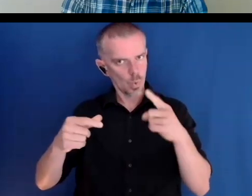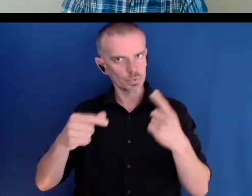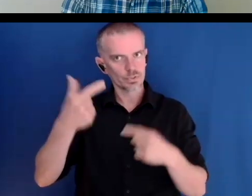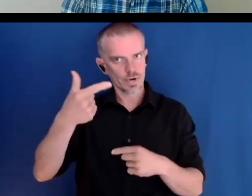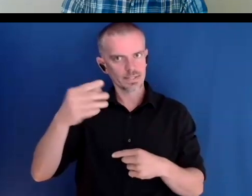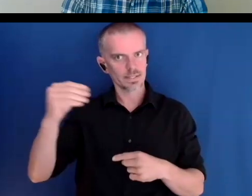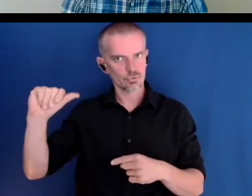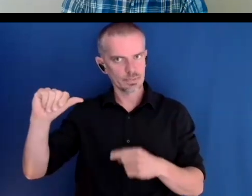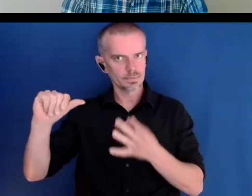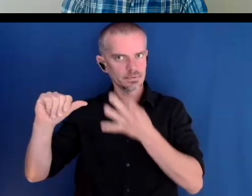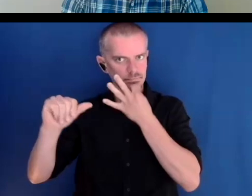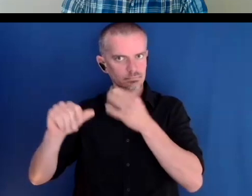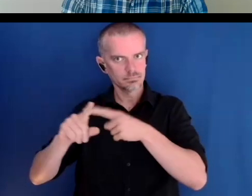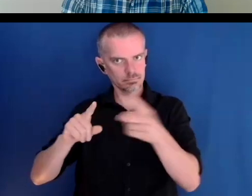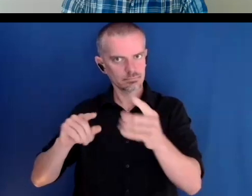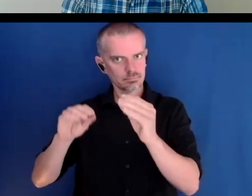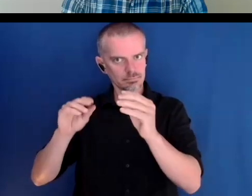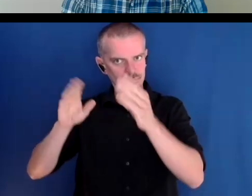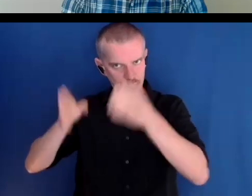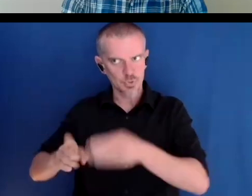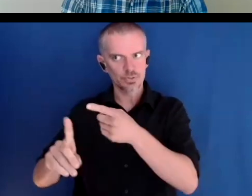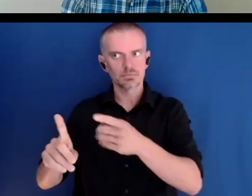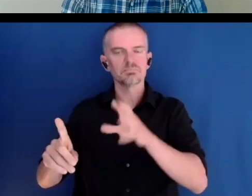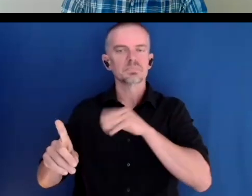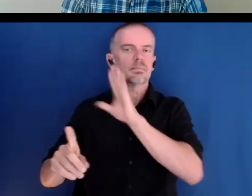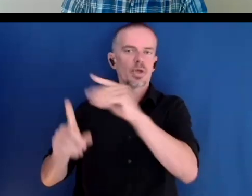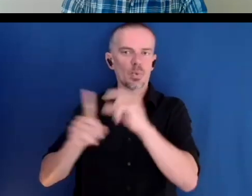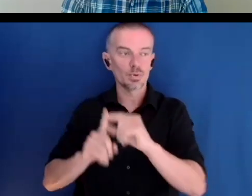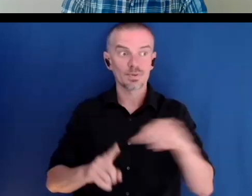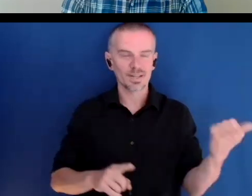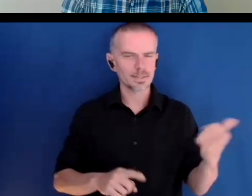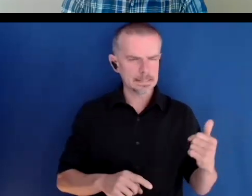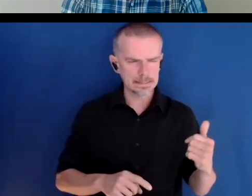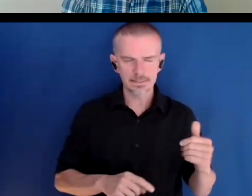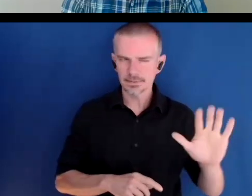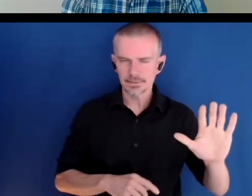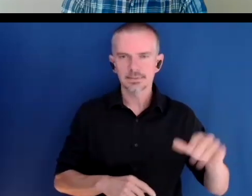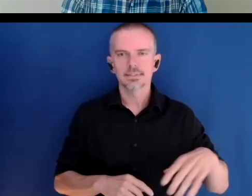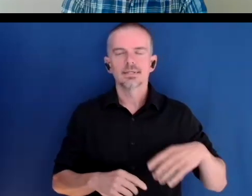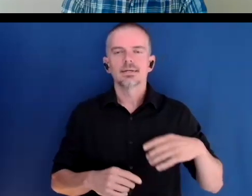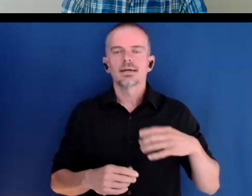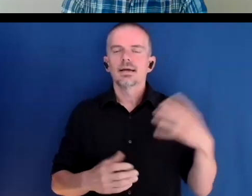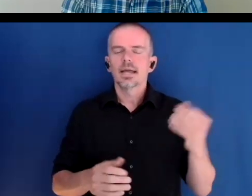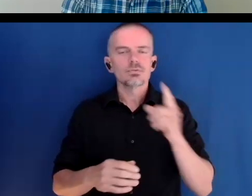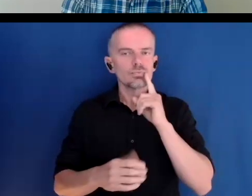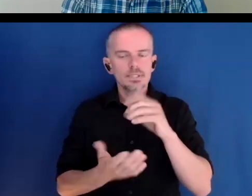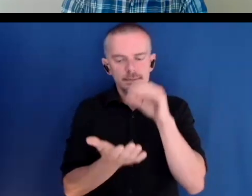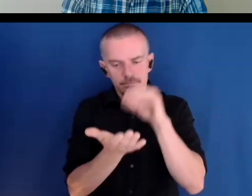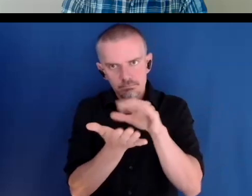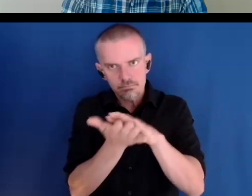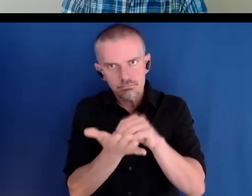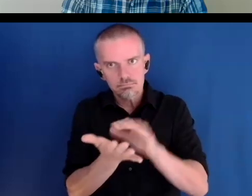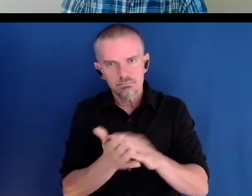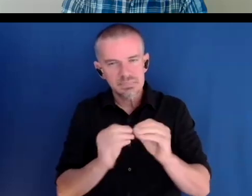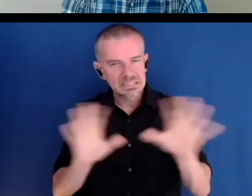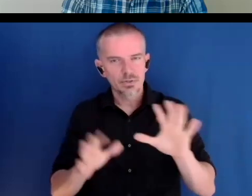agreements. Anyway, do a really good job of documenting the value that you're bringing, because there is,